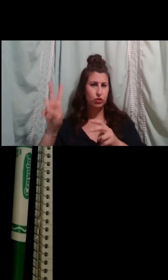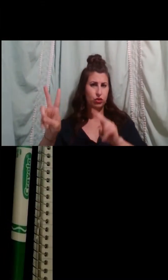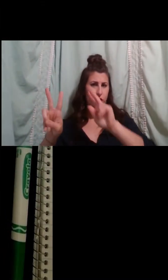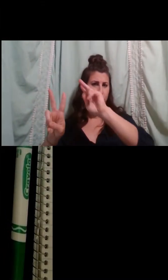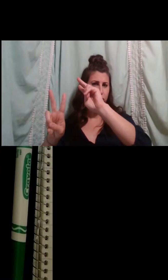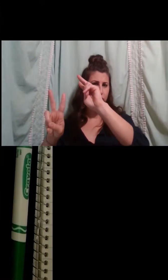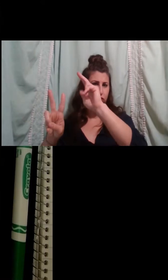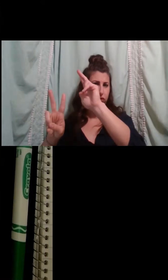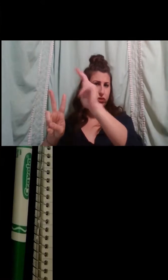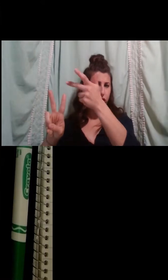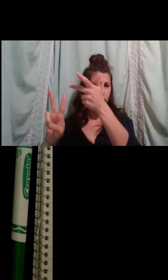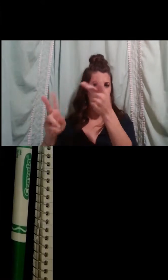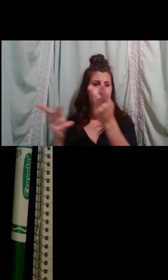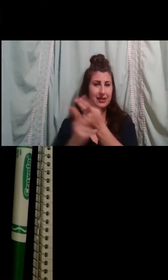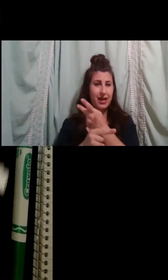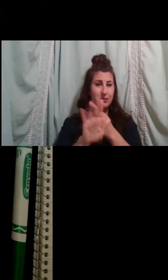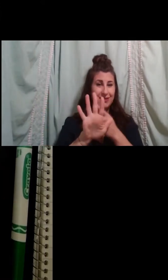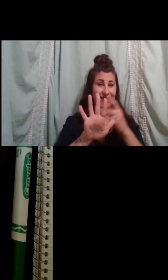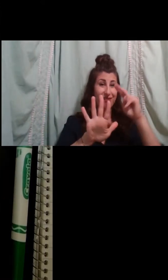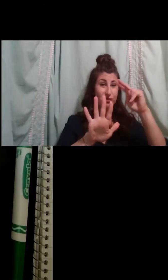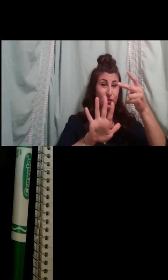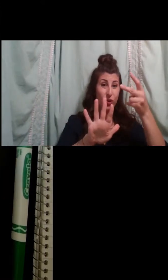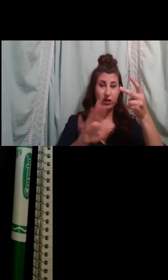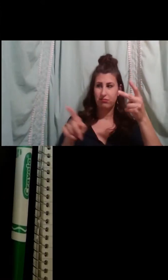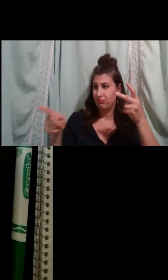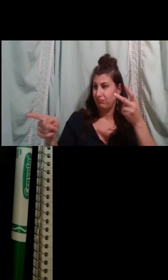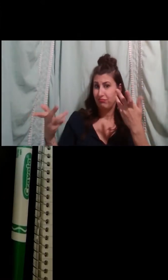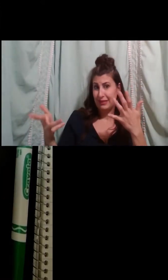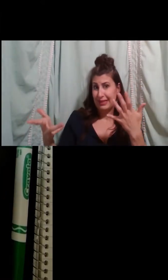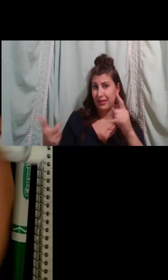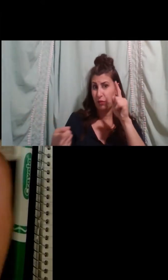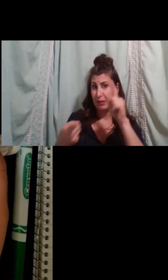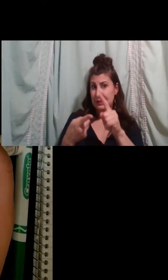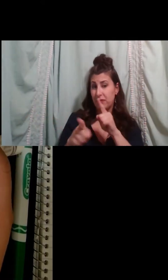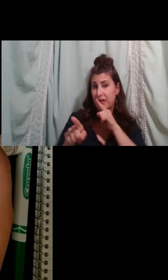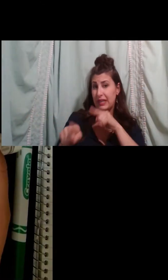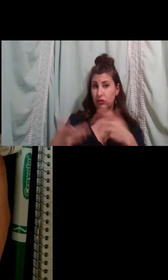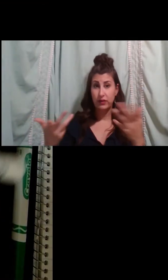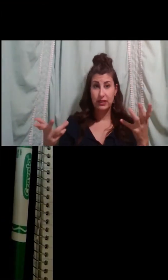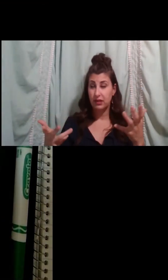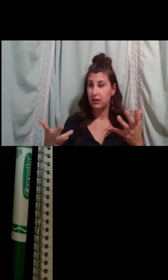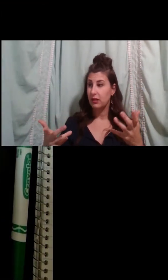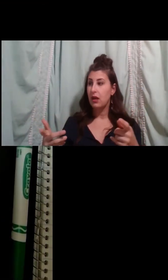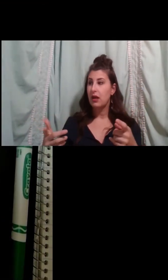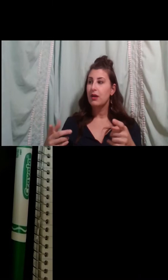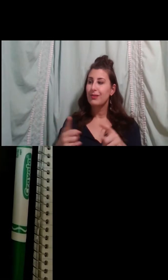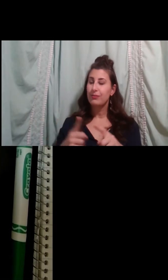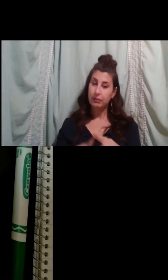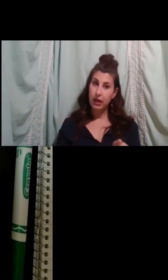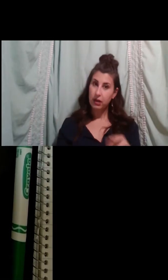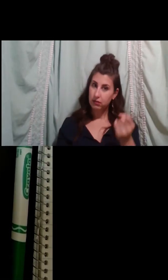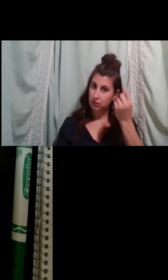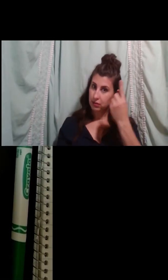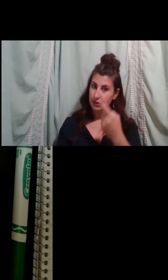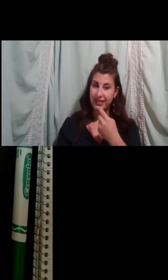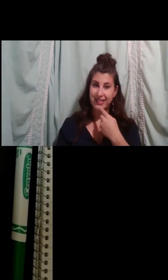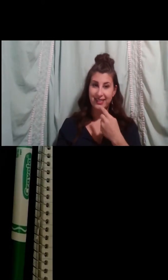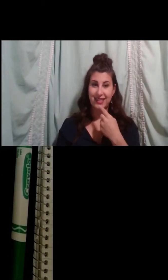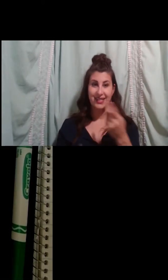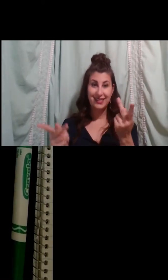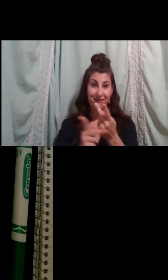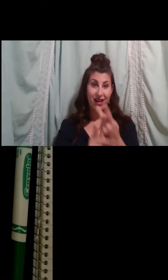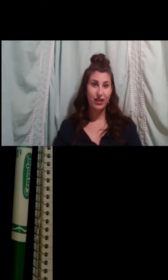to the third times 5 squared. This is my simplified answer, but it also says to